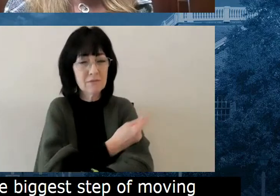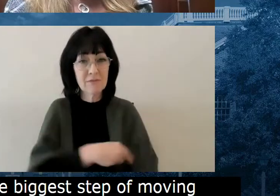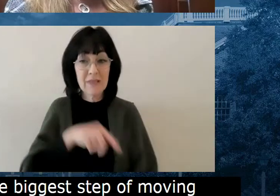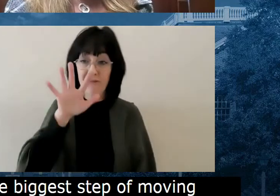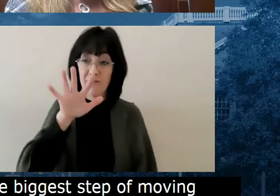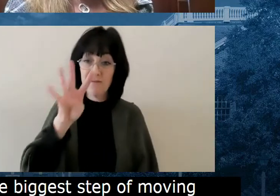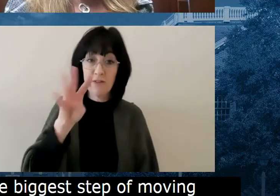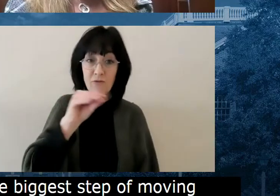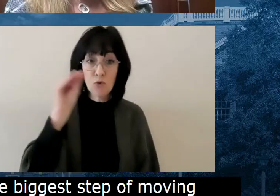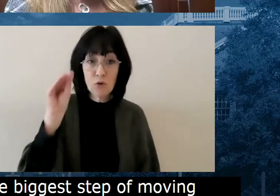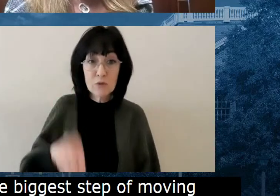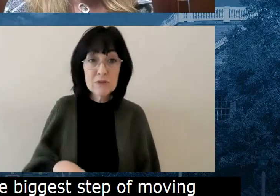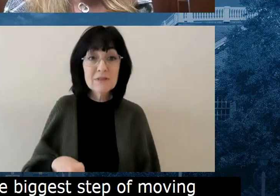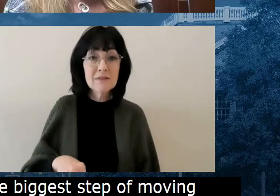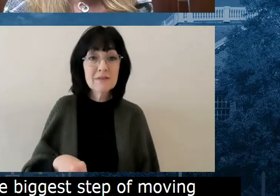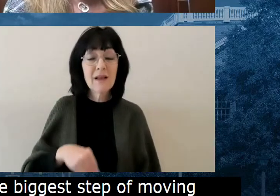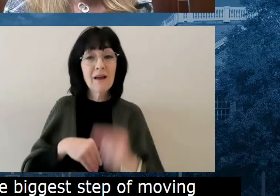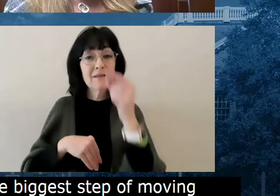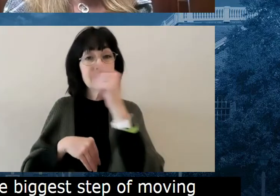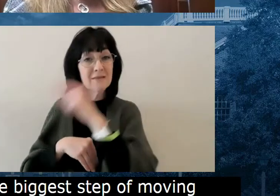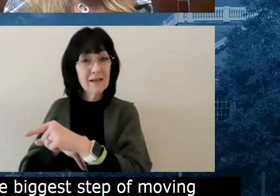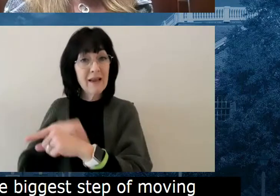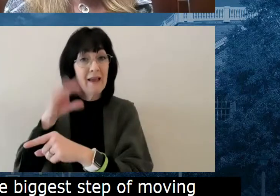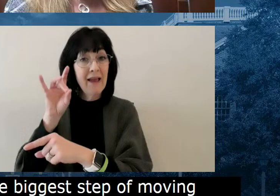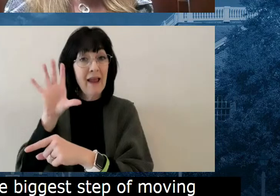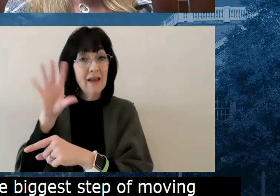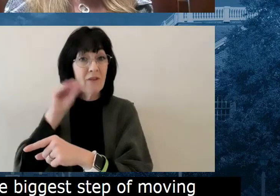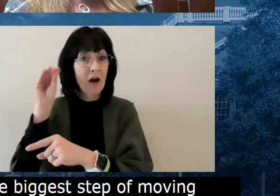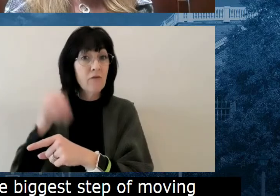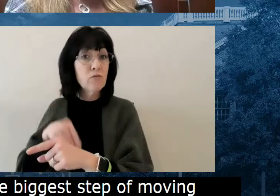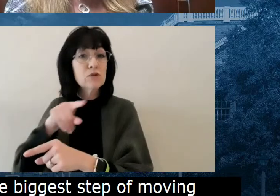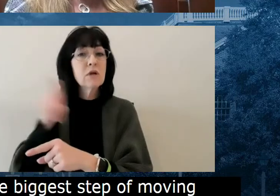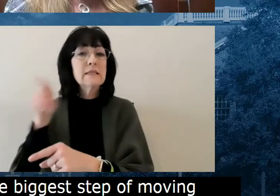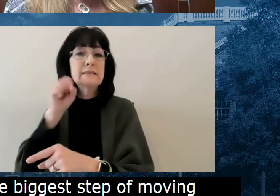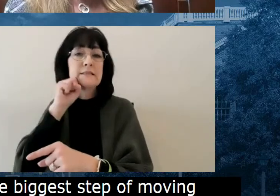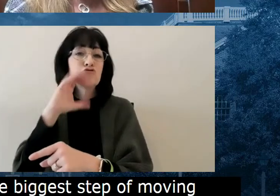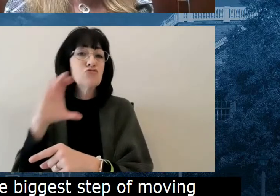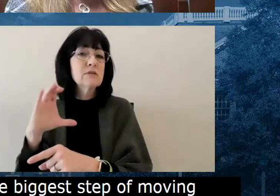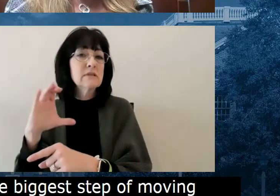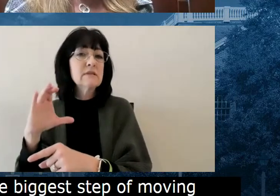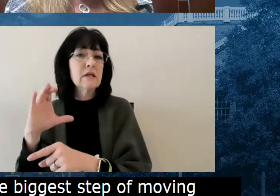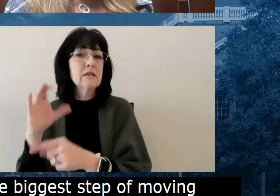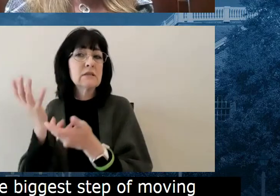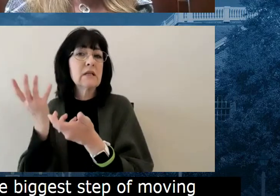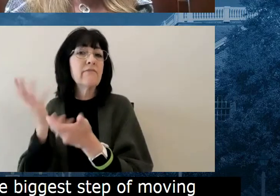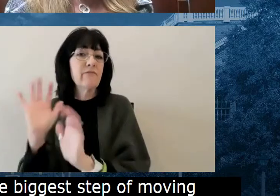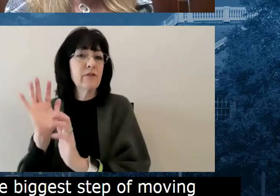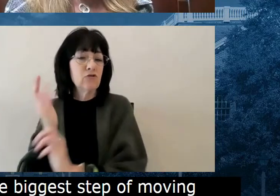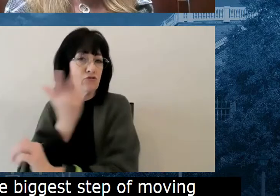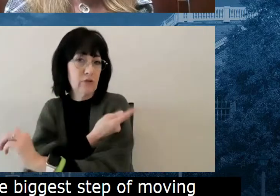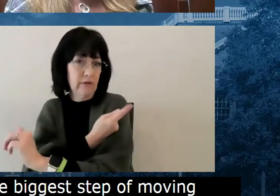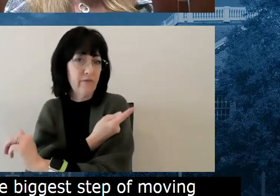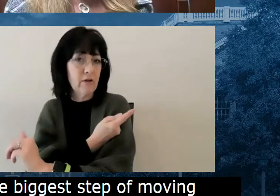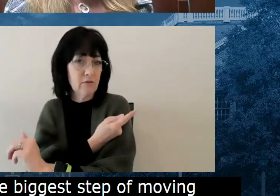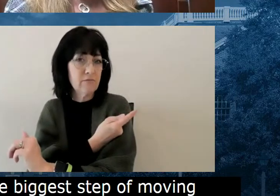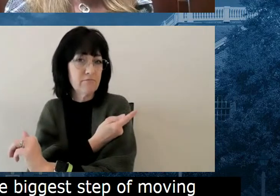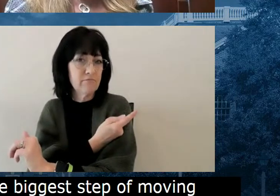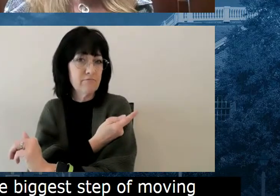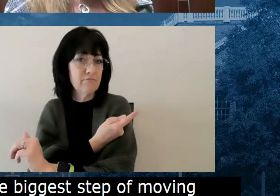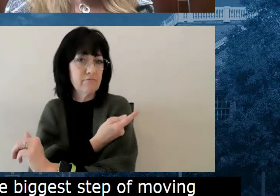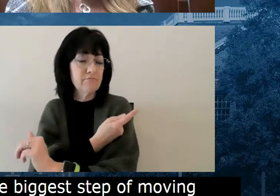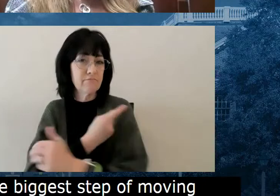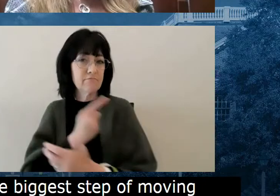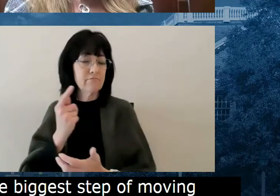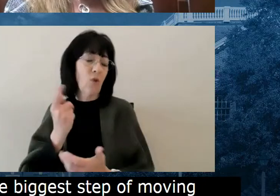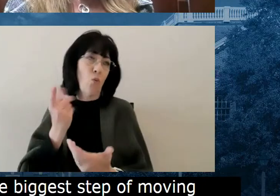and 85% of our most vulnerable citizens that have at